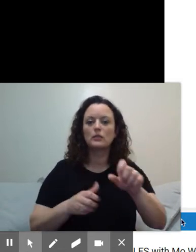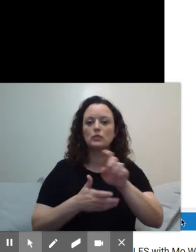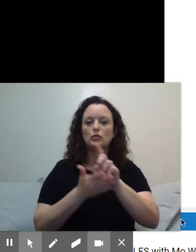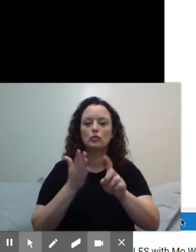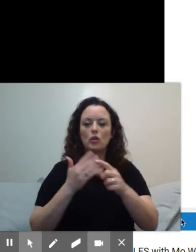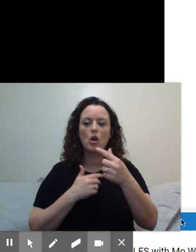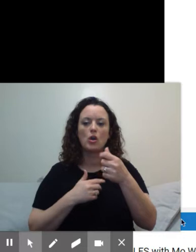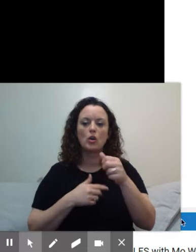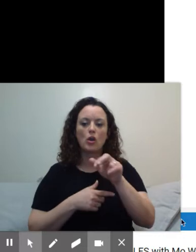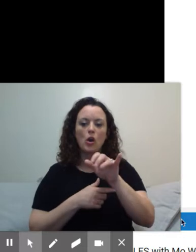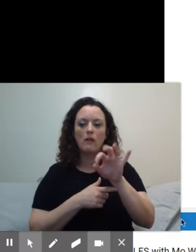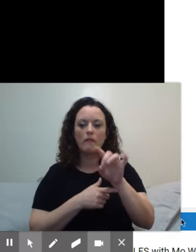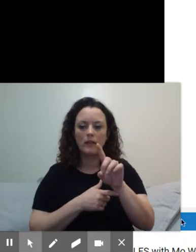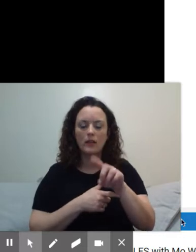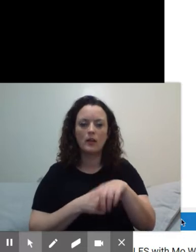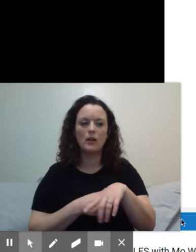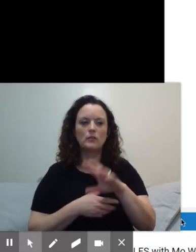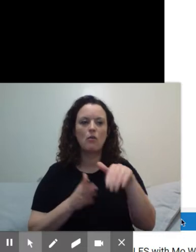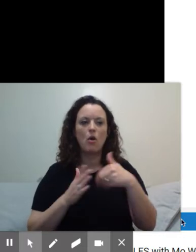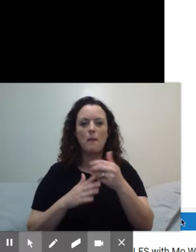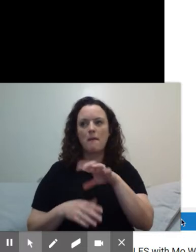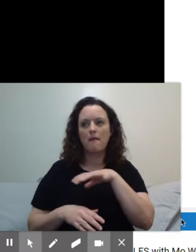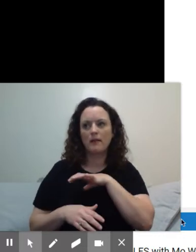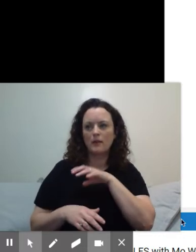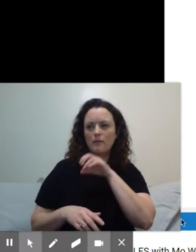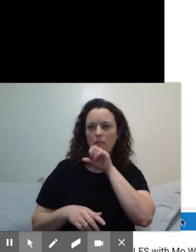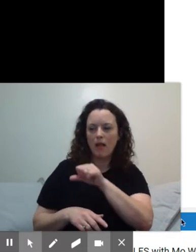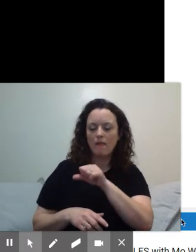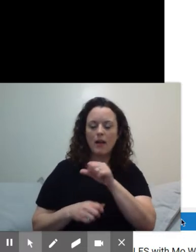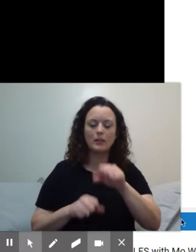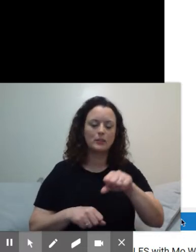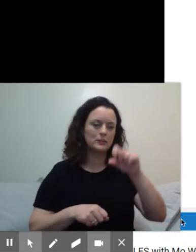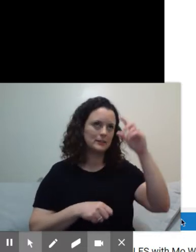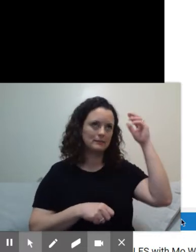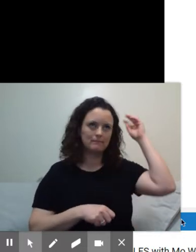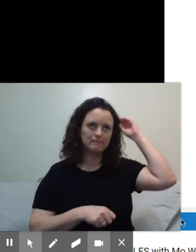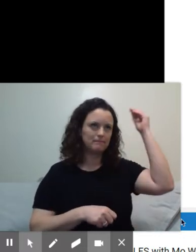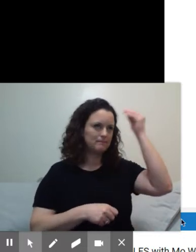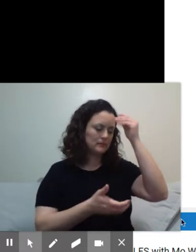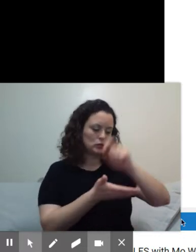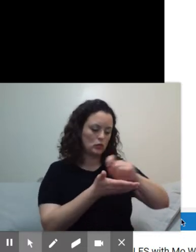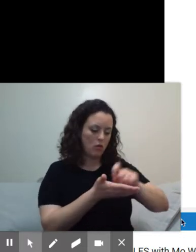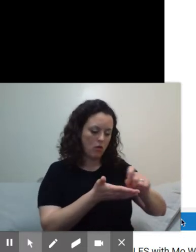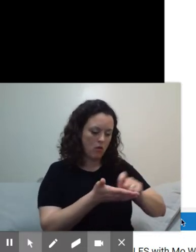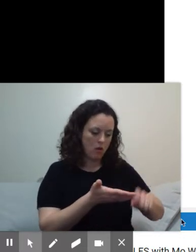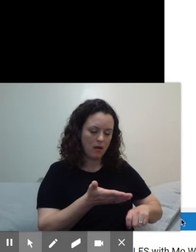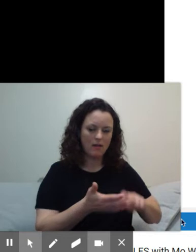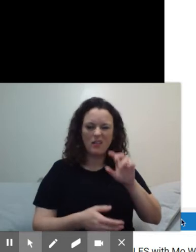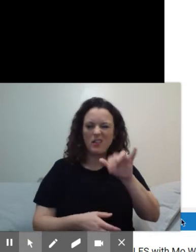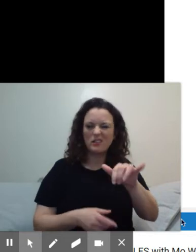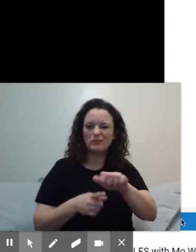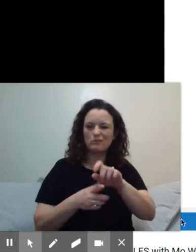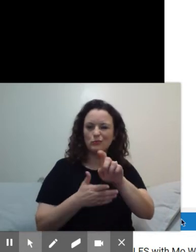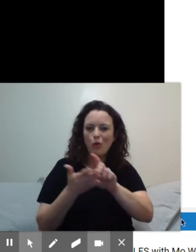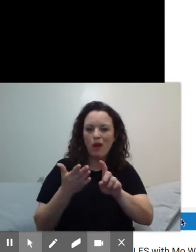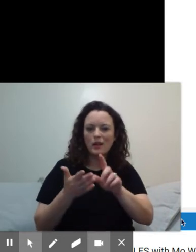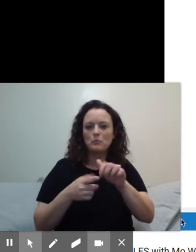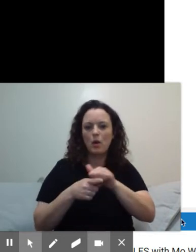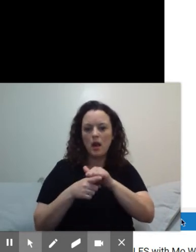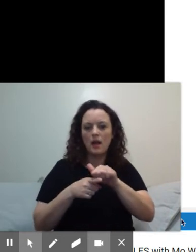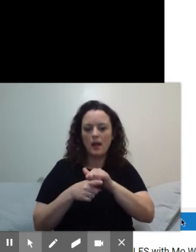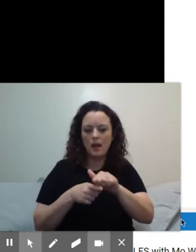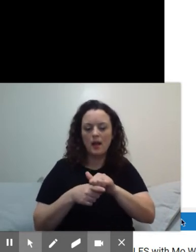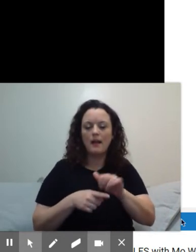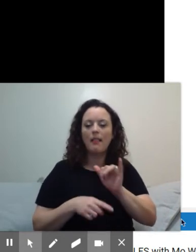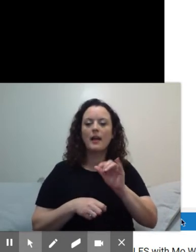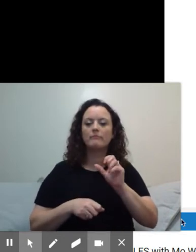that I loved without even having to look at a picture. And that's kind of how drawing is. It's just practice and practice. And, it's like riding a